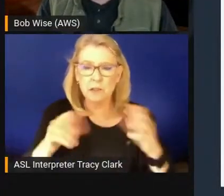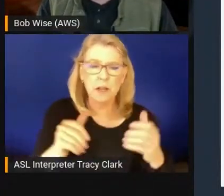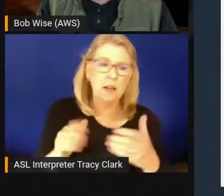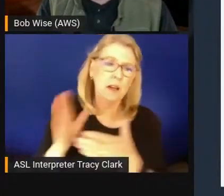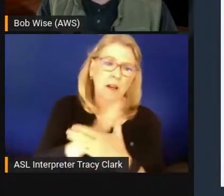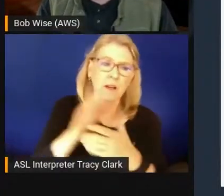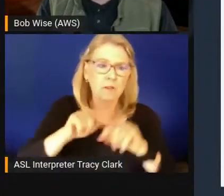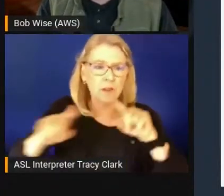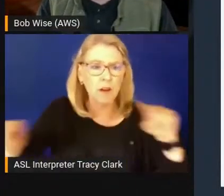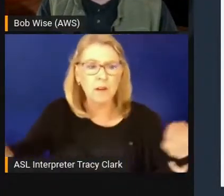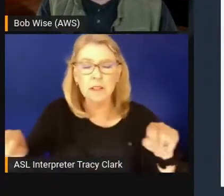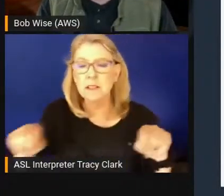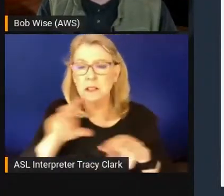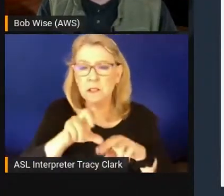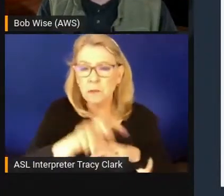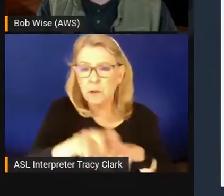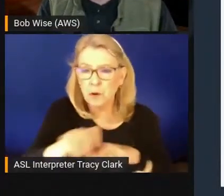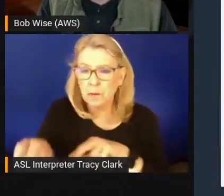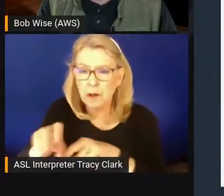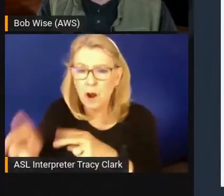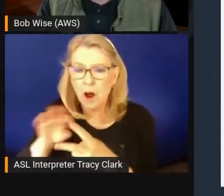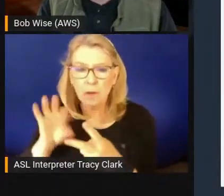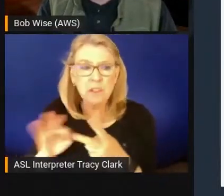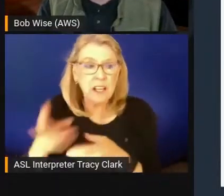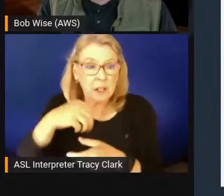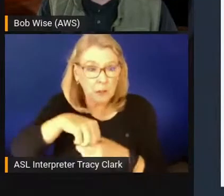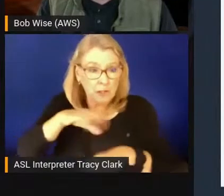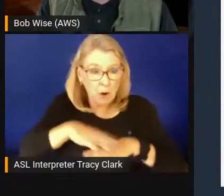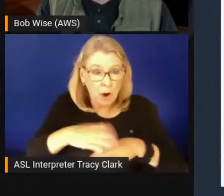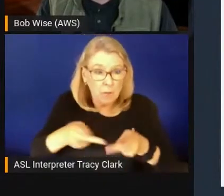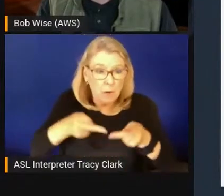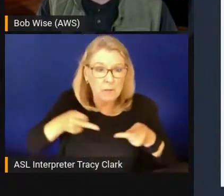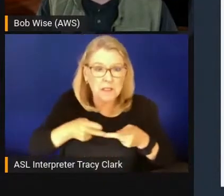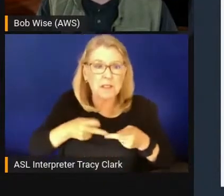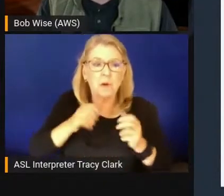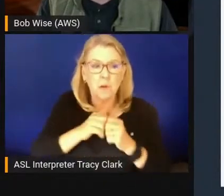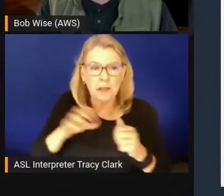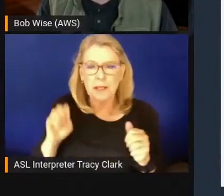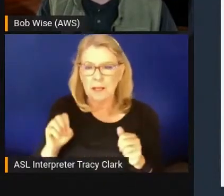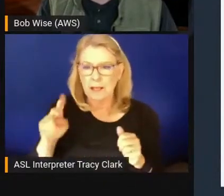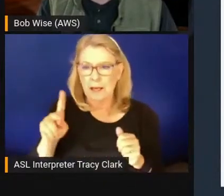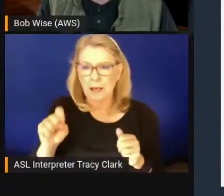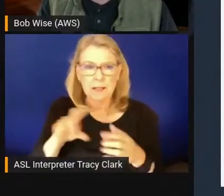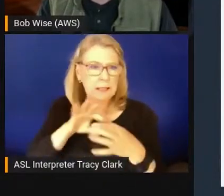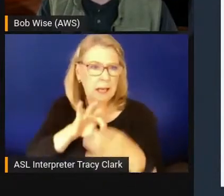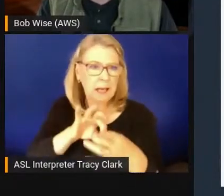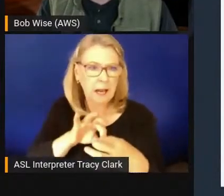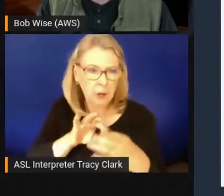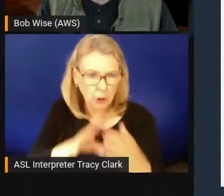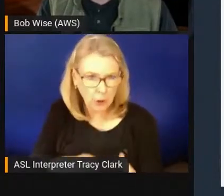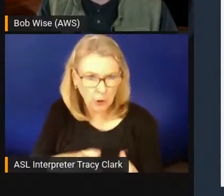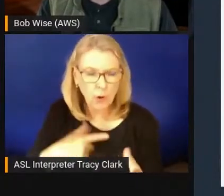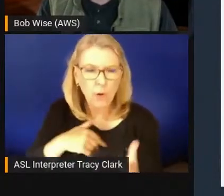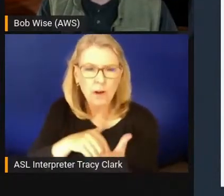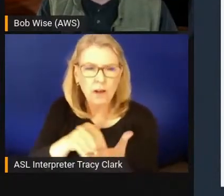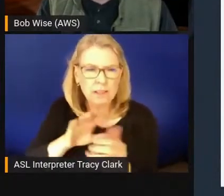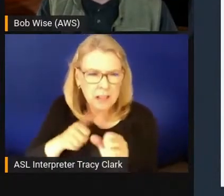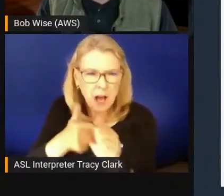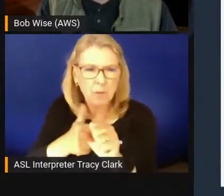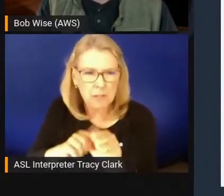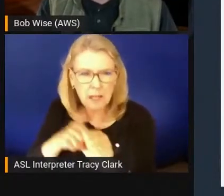options, including on-premises with EKS Anywhere through EKS Connector. We're constantly updating the console to expose more